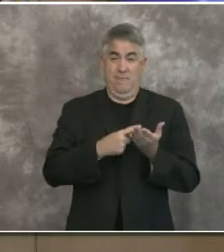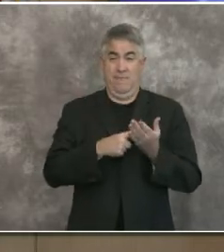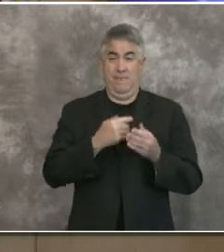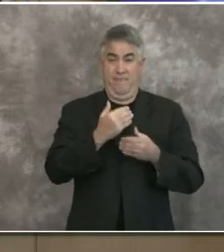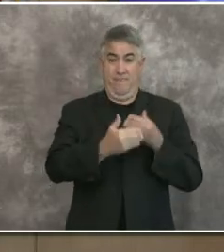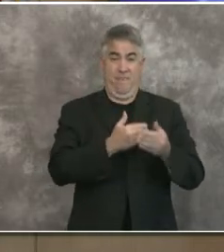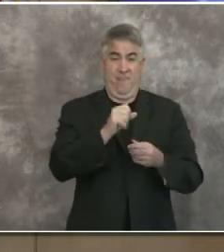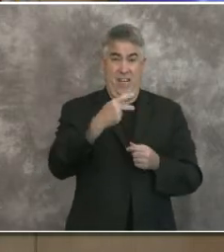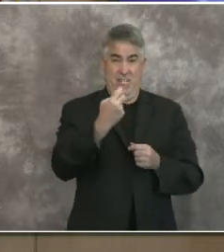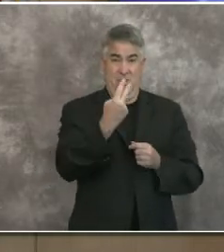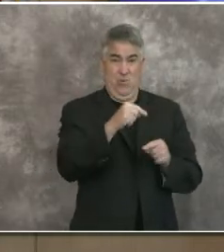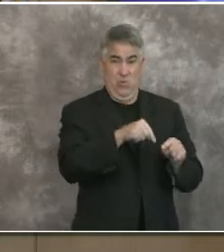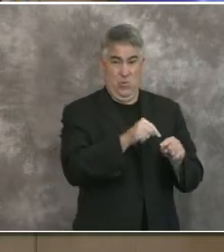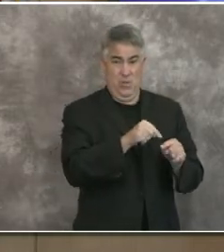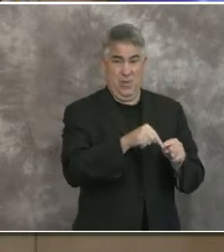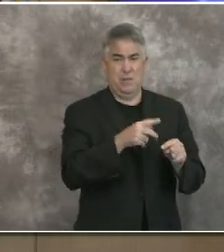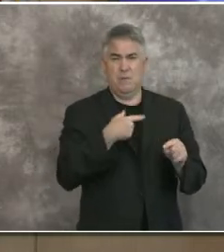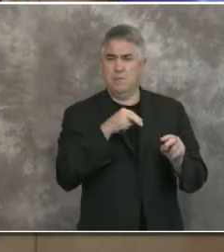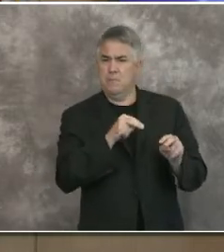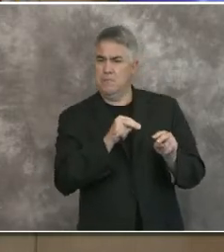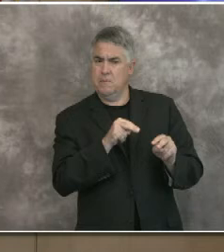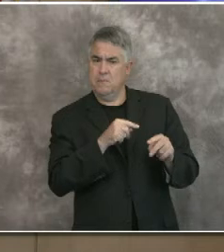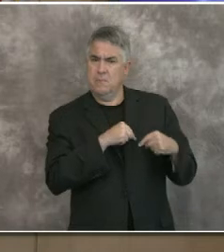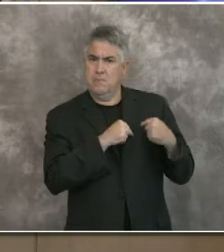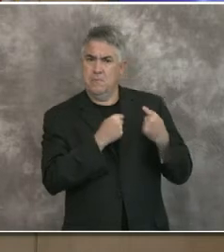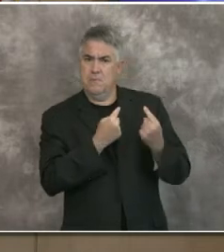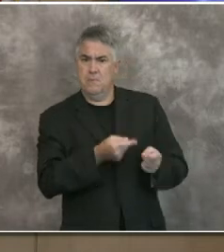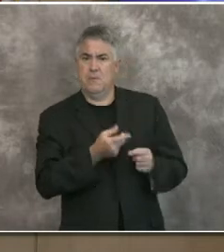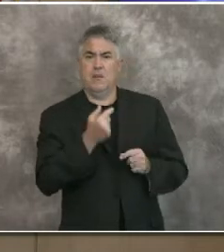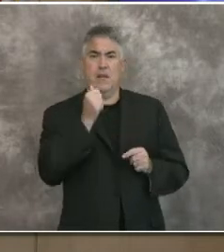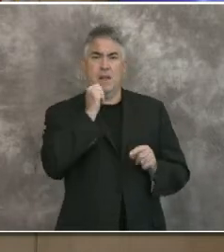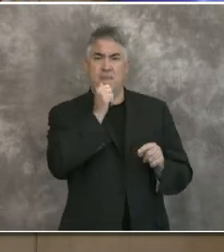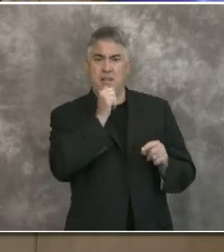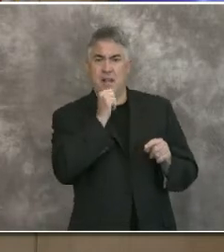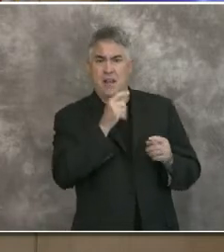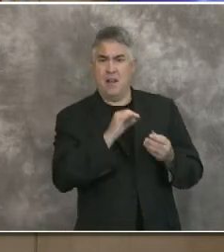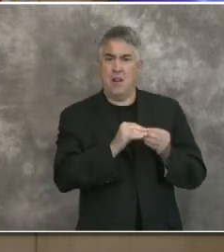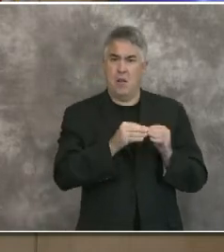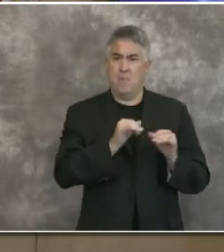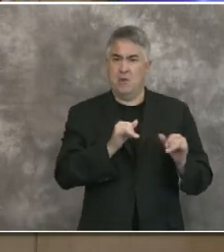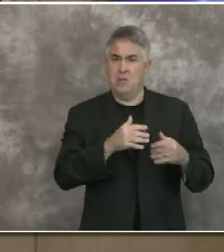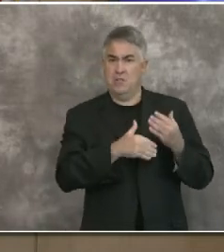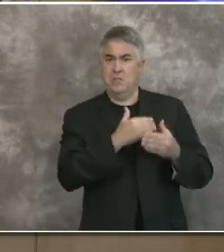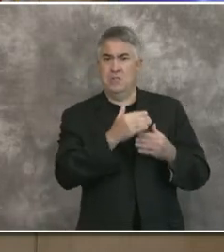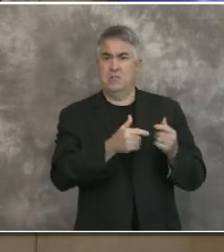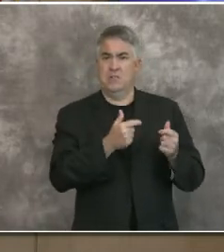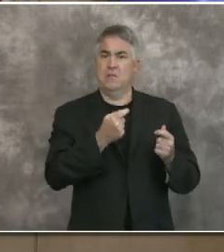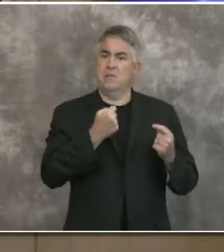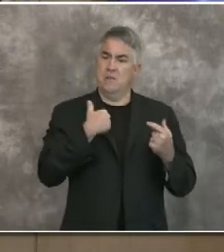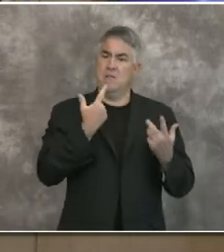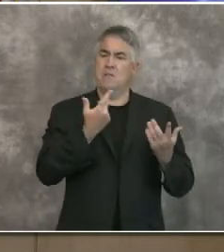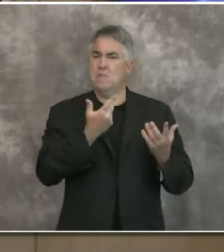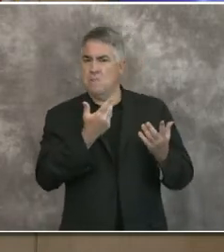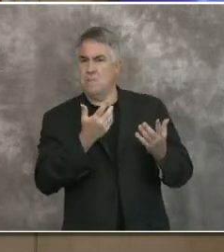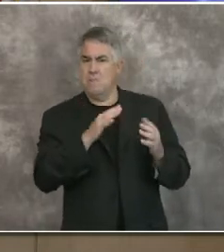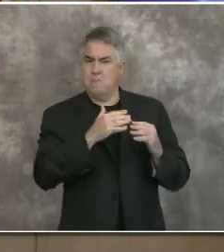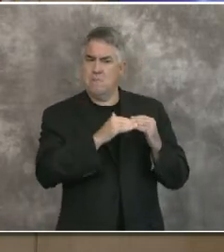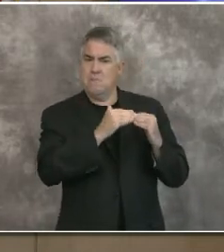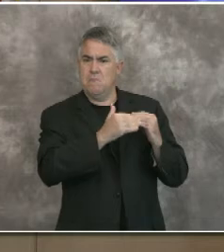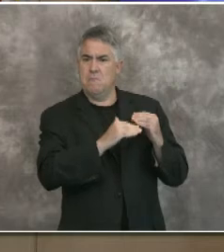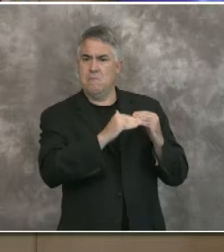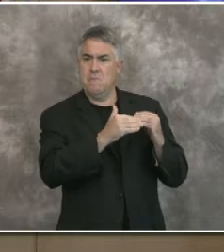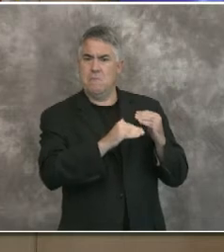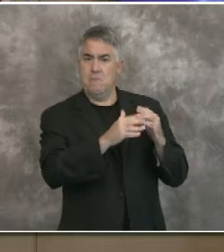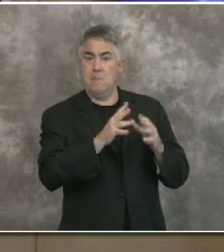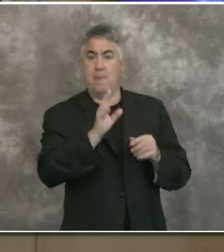step, monitor the impact daily, track the numbers and metrics, and in particular the triggering entities which we've shared with you. If we see